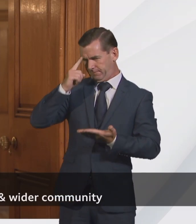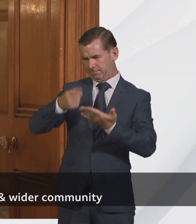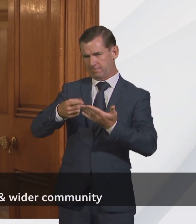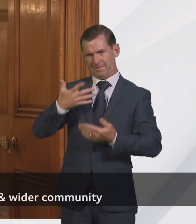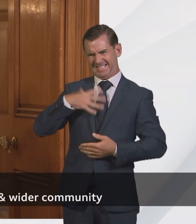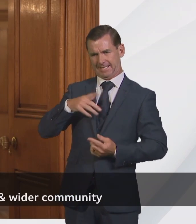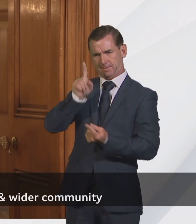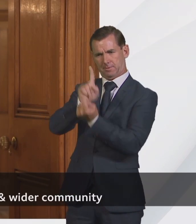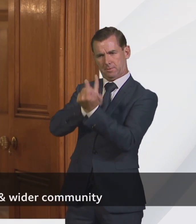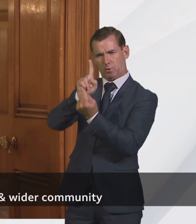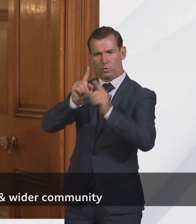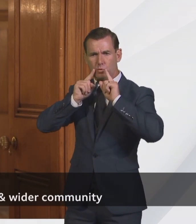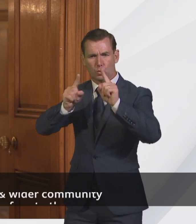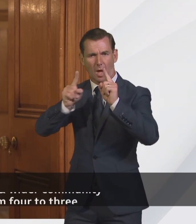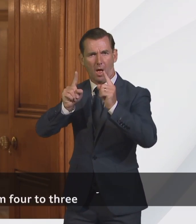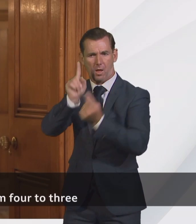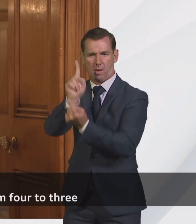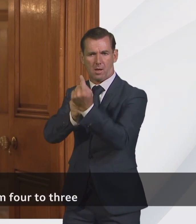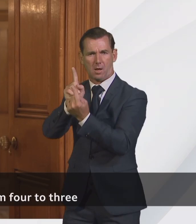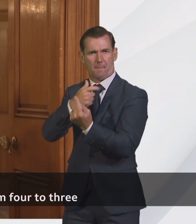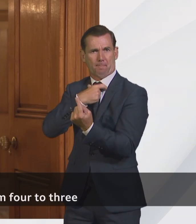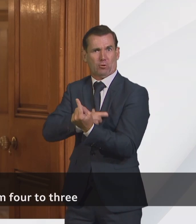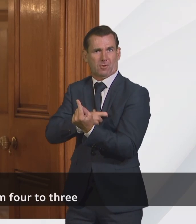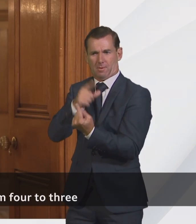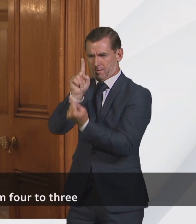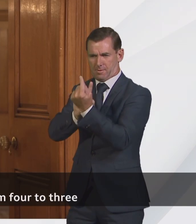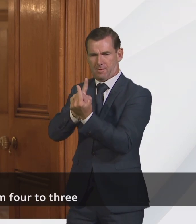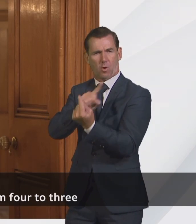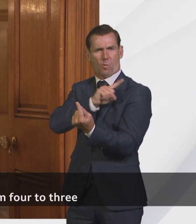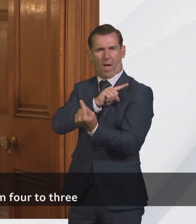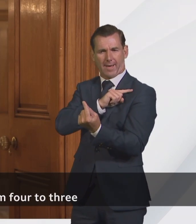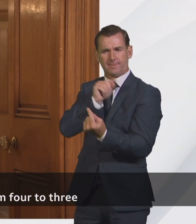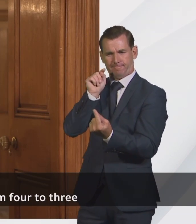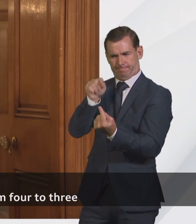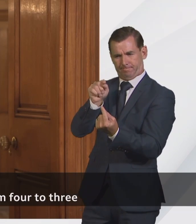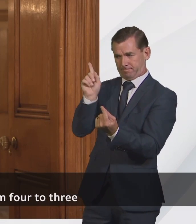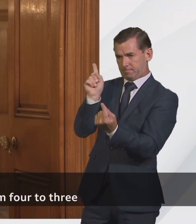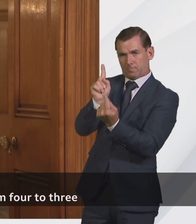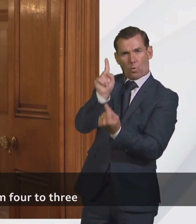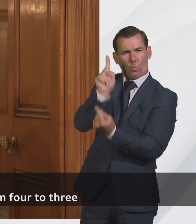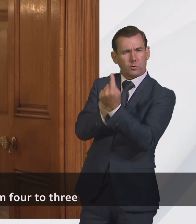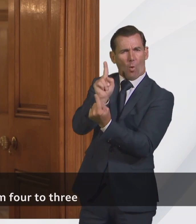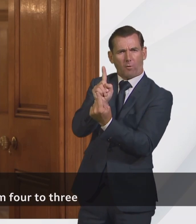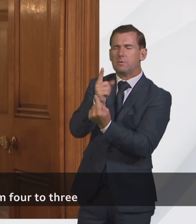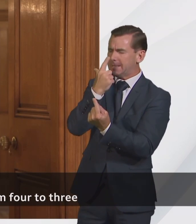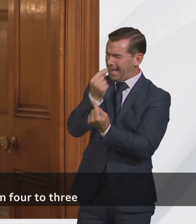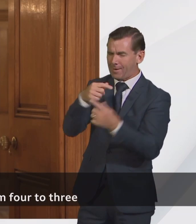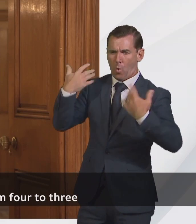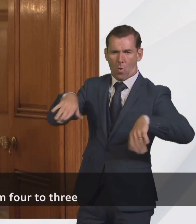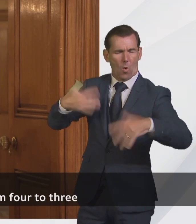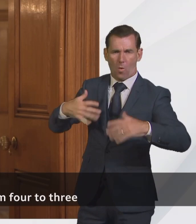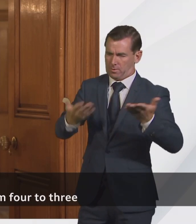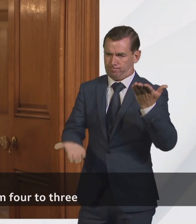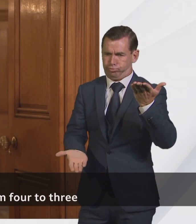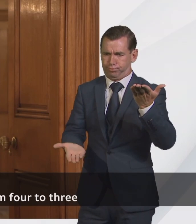impact really changes the educational outcomes of children. We're very confident it